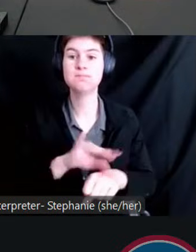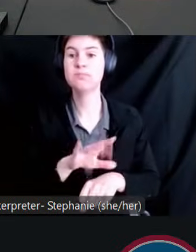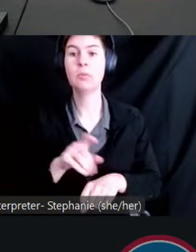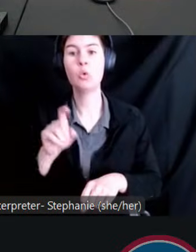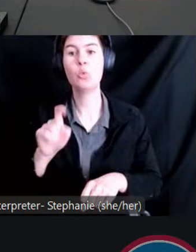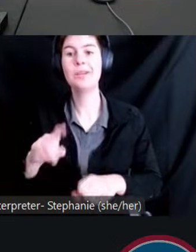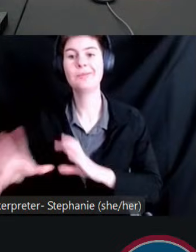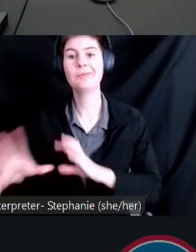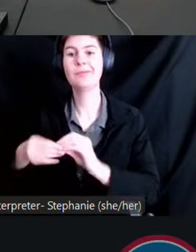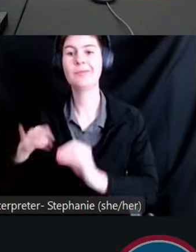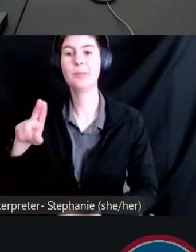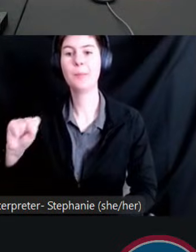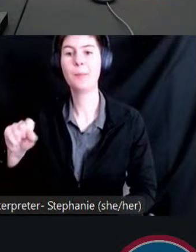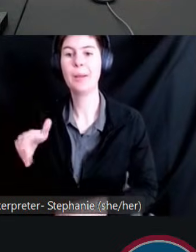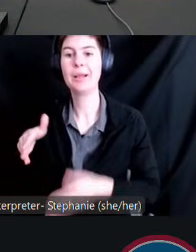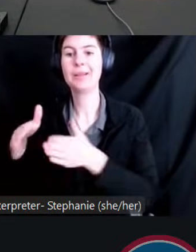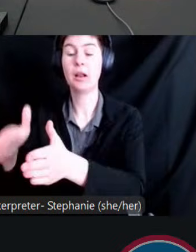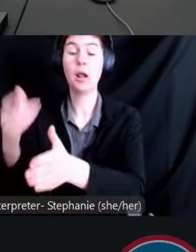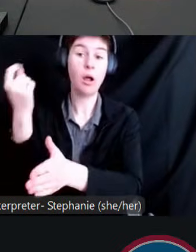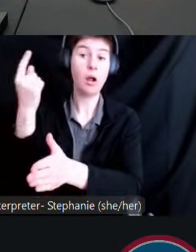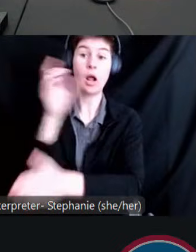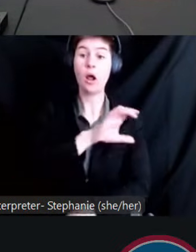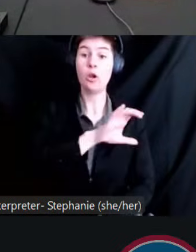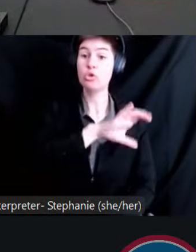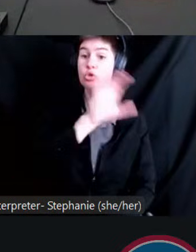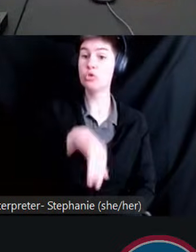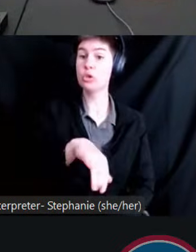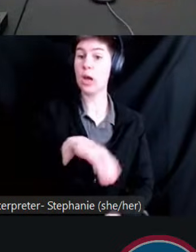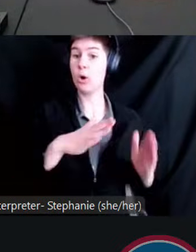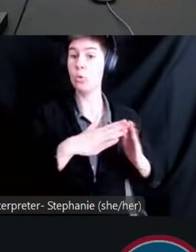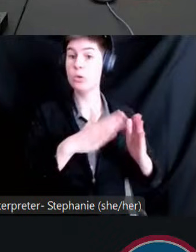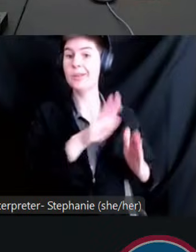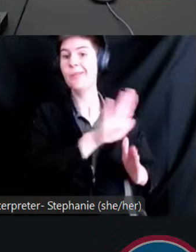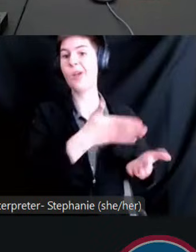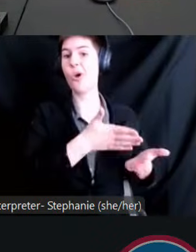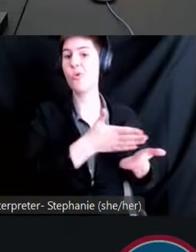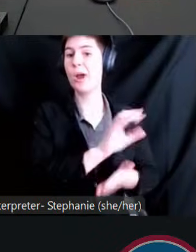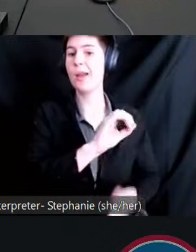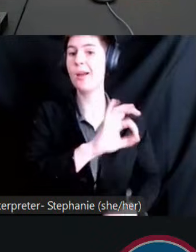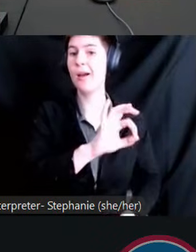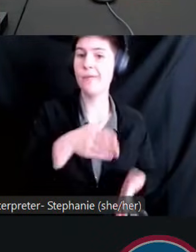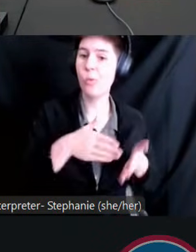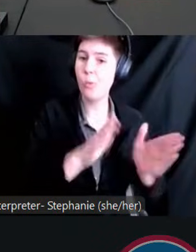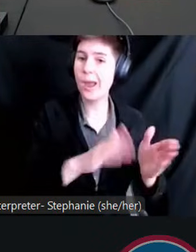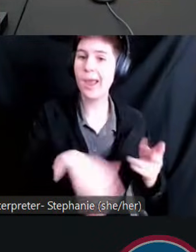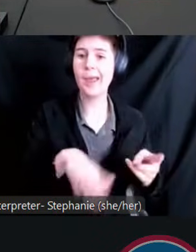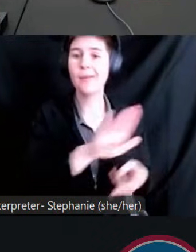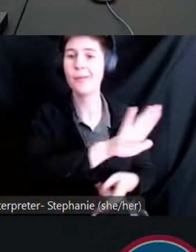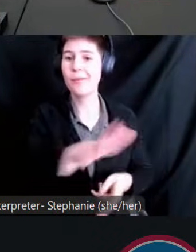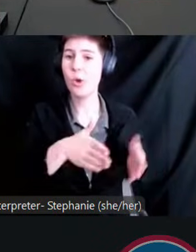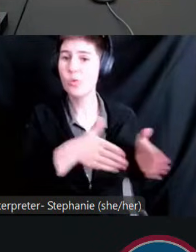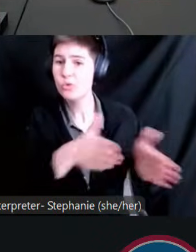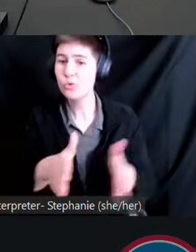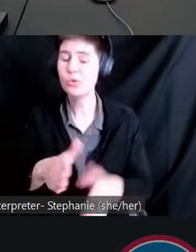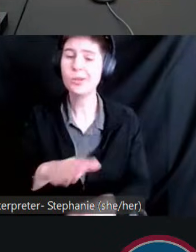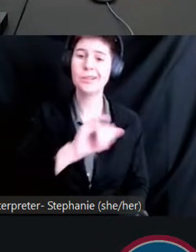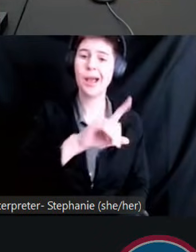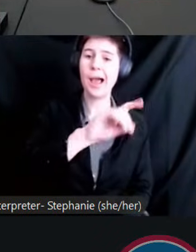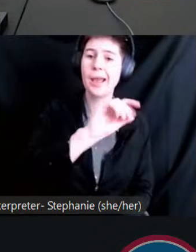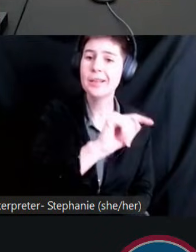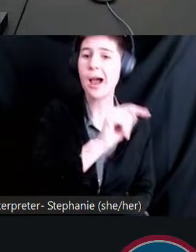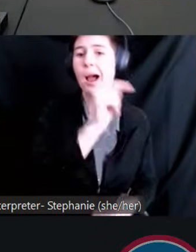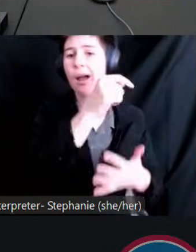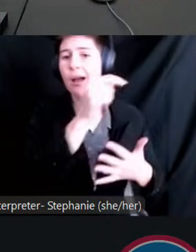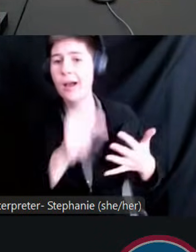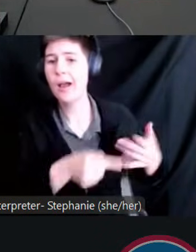Chicago it's their right of way, their streets, sometimes also IDOT or suburban municipalities. So we don't have full control